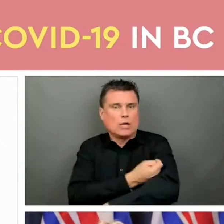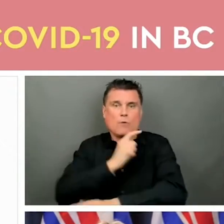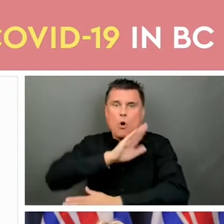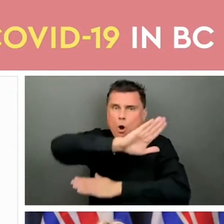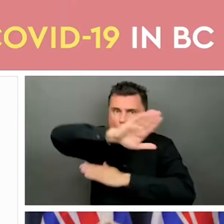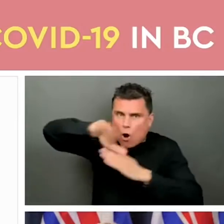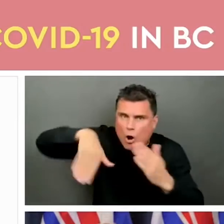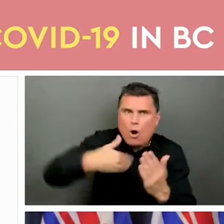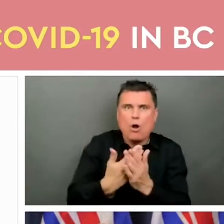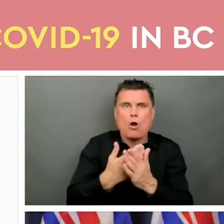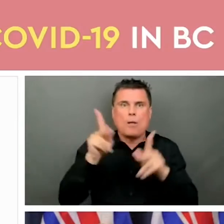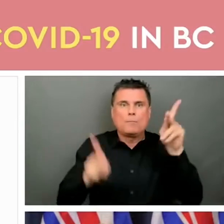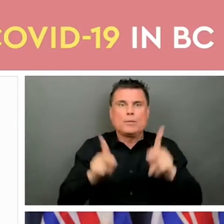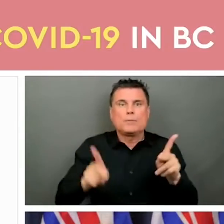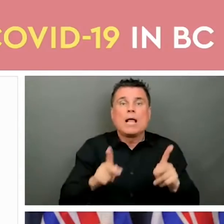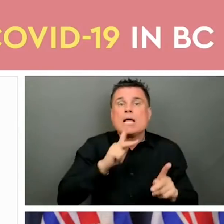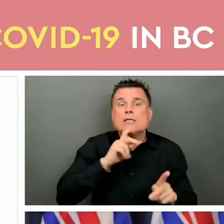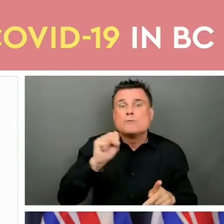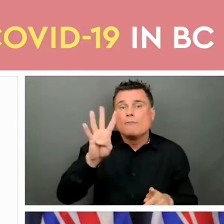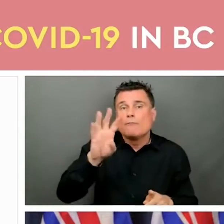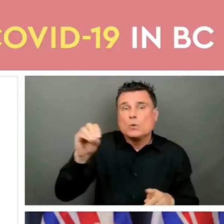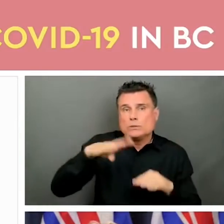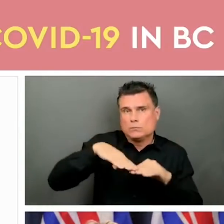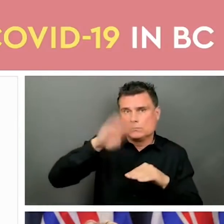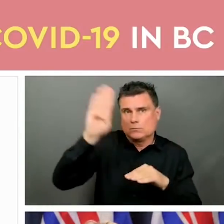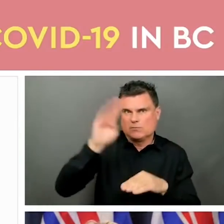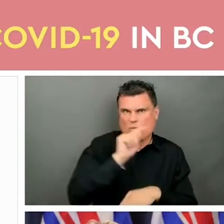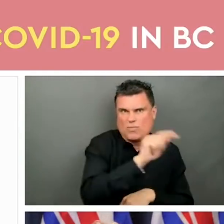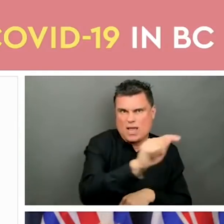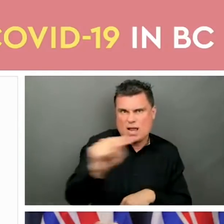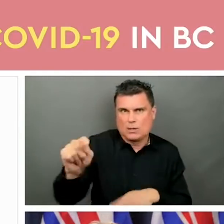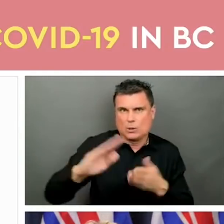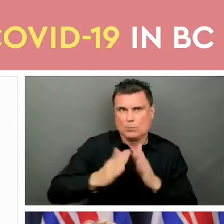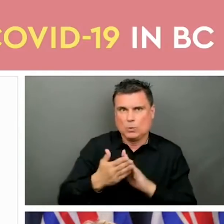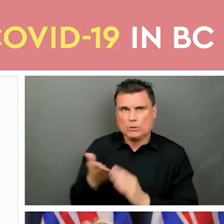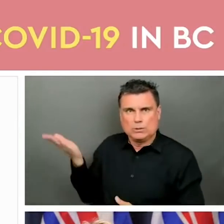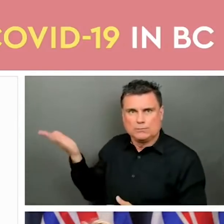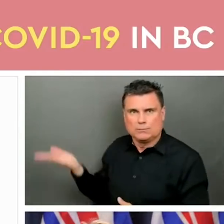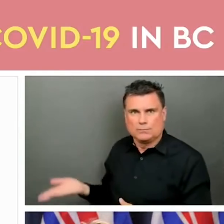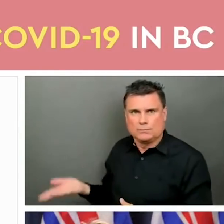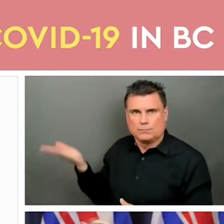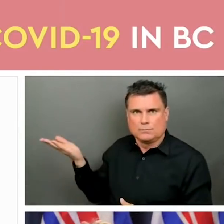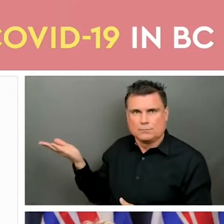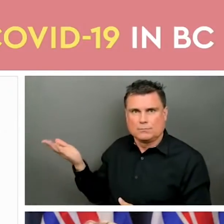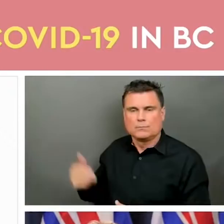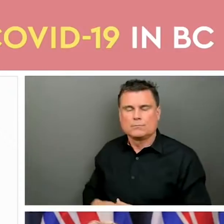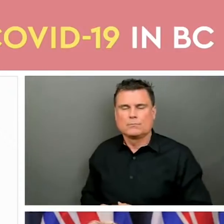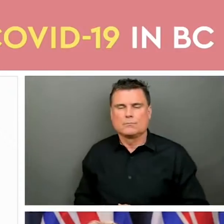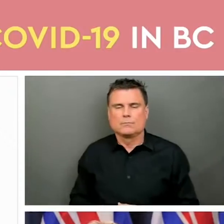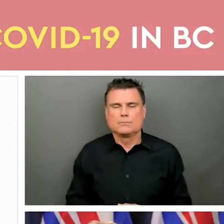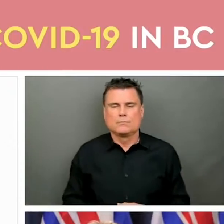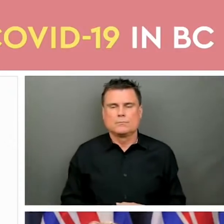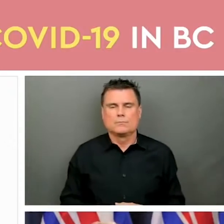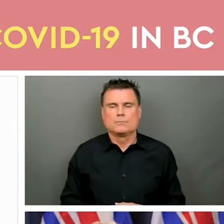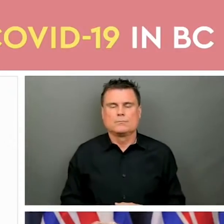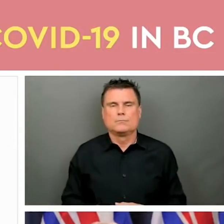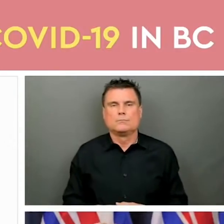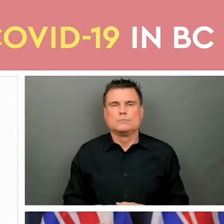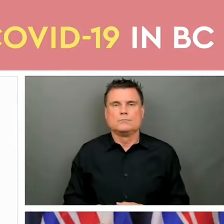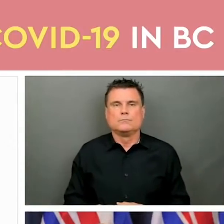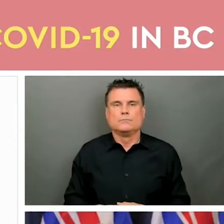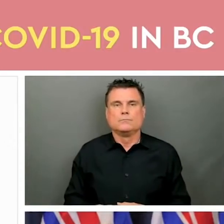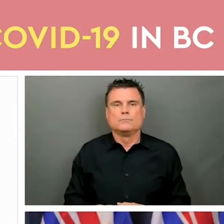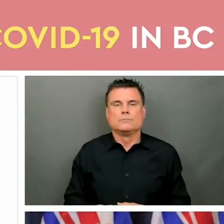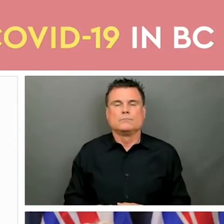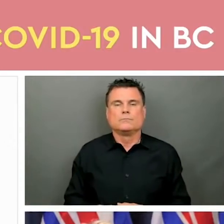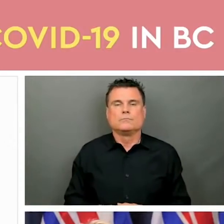that are ending up in hospital right now. The majority of these communities, not surprisingly, are in the Fraser Health Authority, particularly